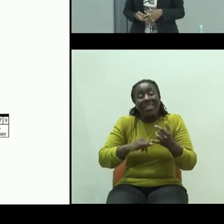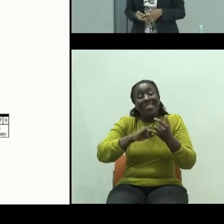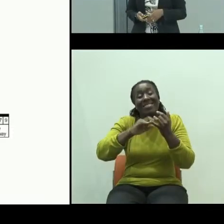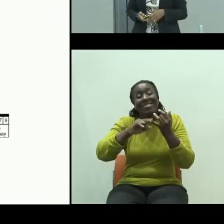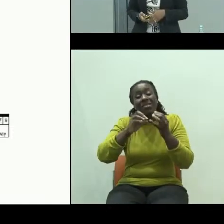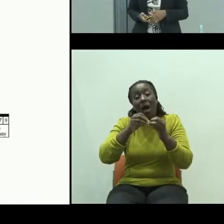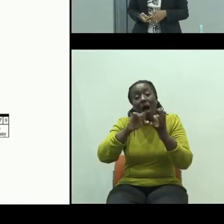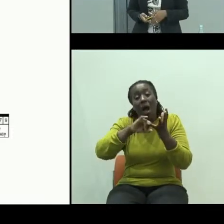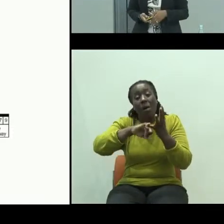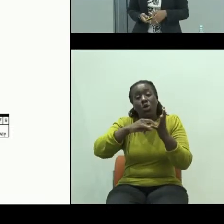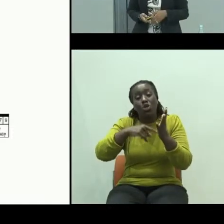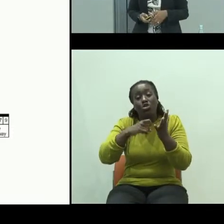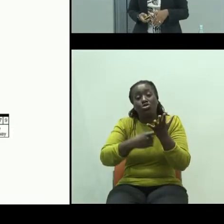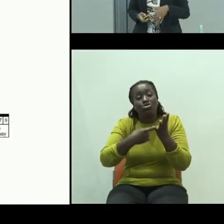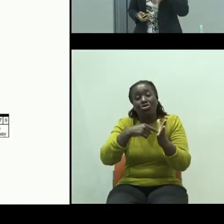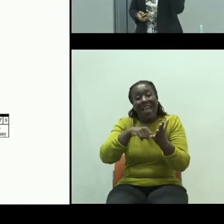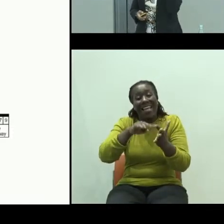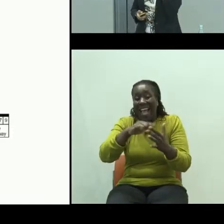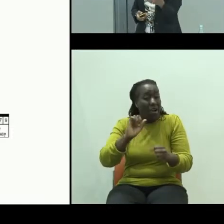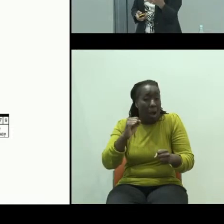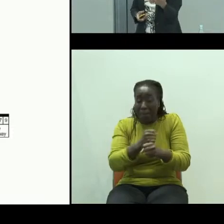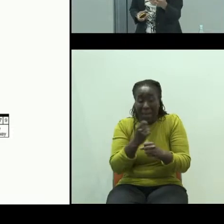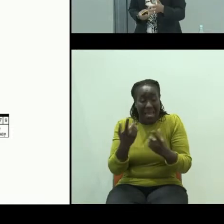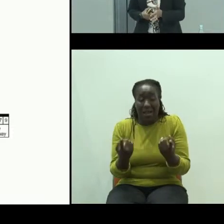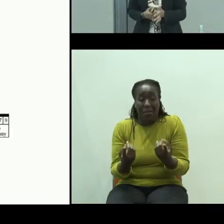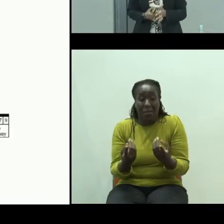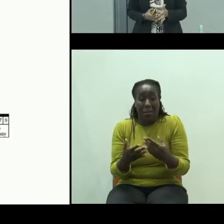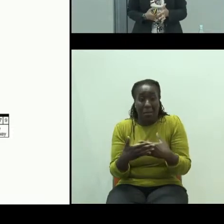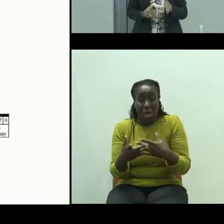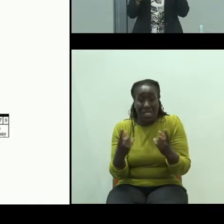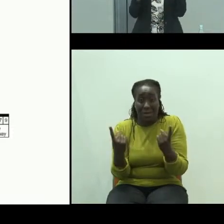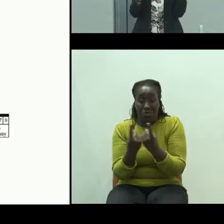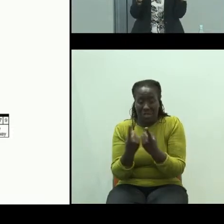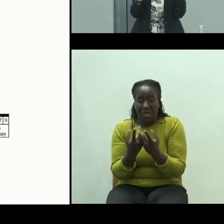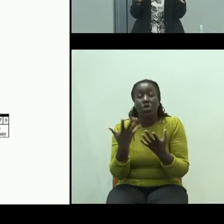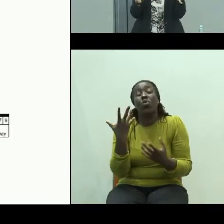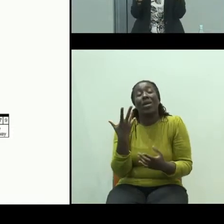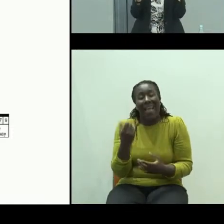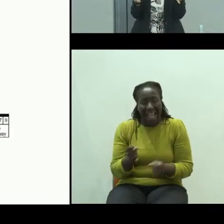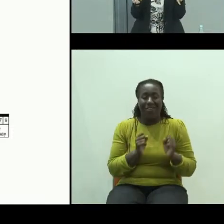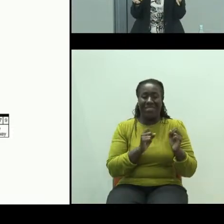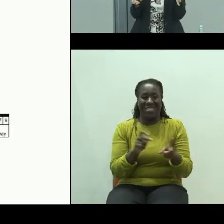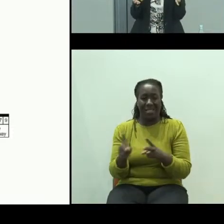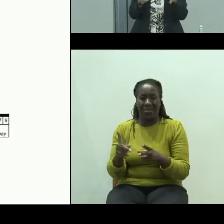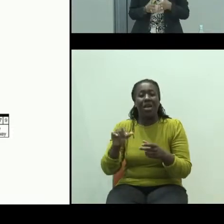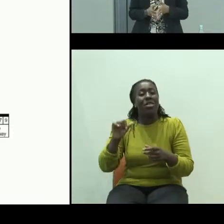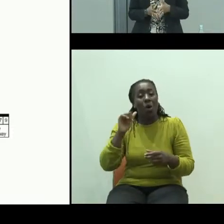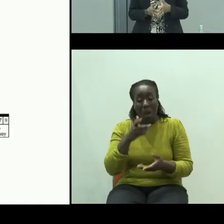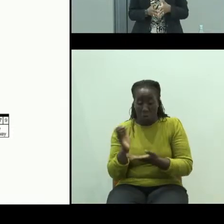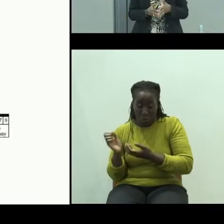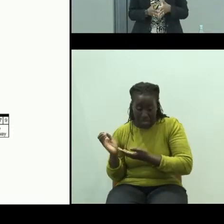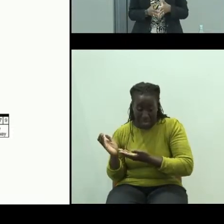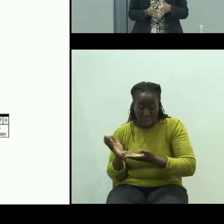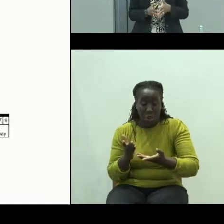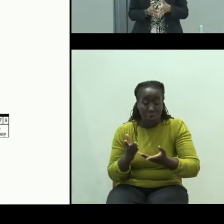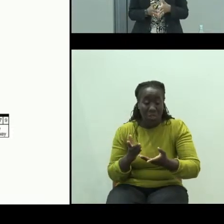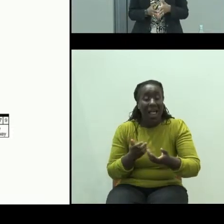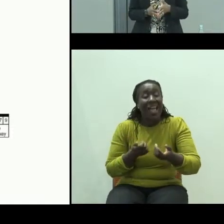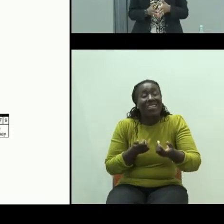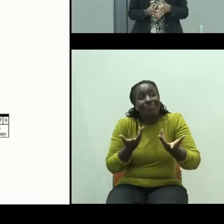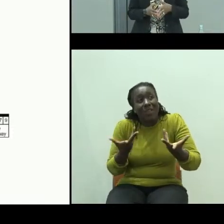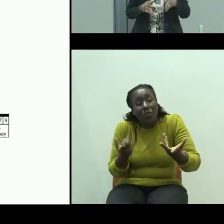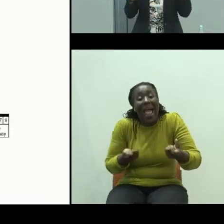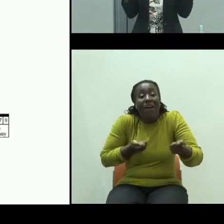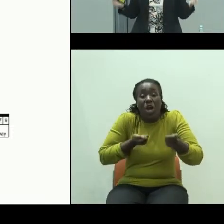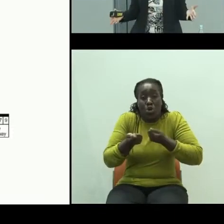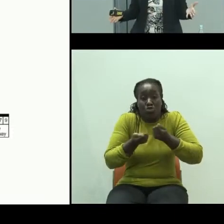make much in the way of product. Okay? So what we have here is a system where we know that inducible or controlled expression is